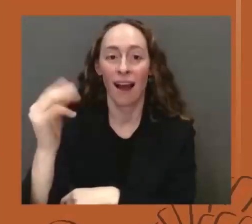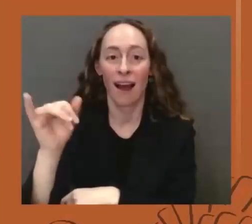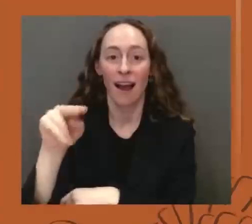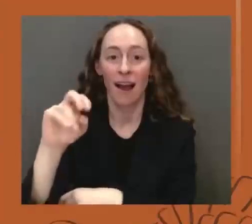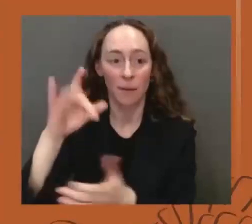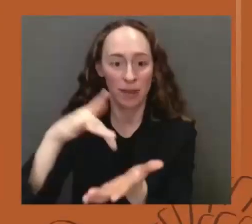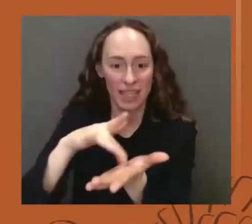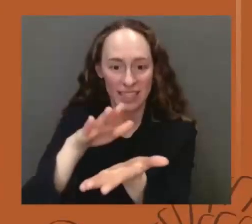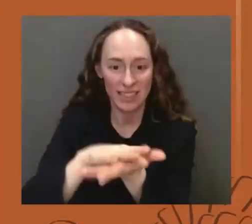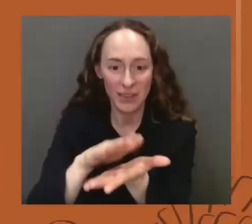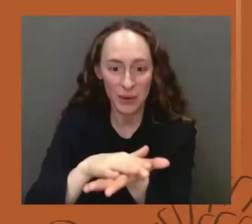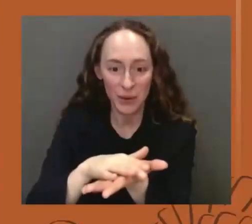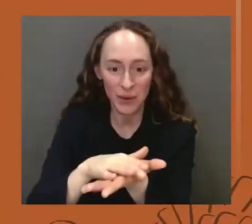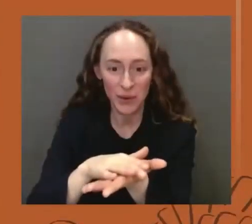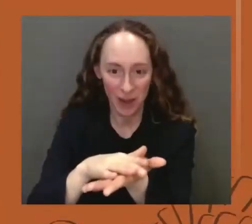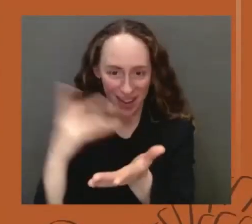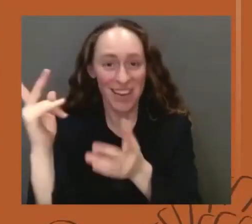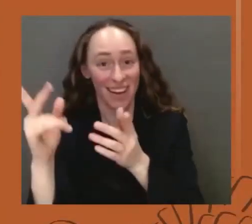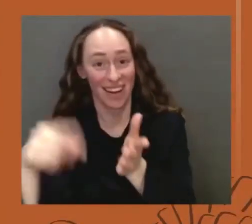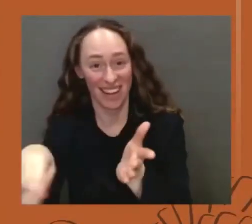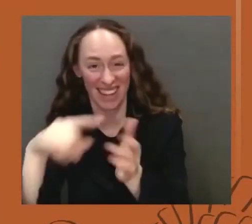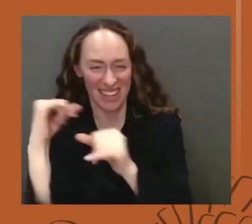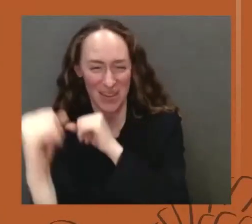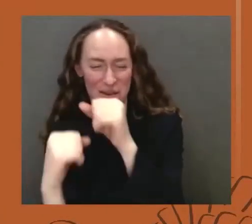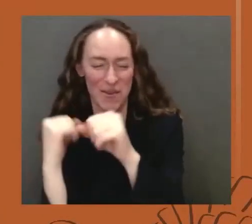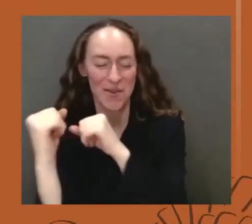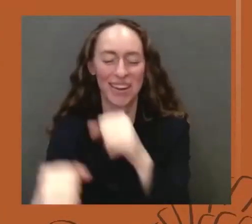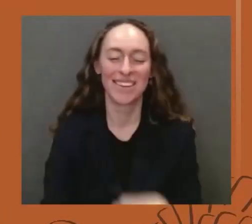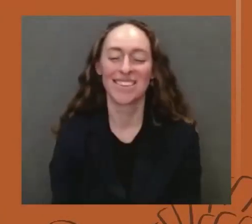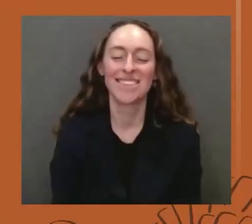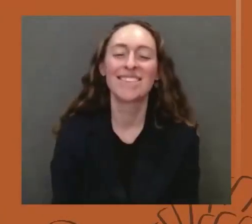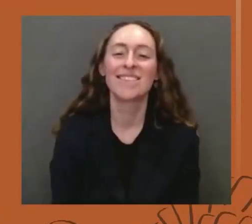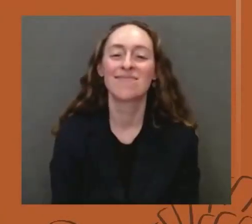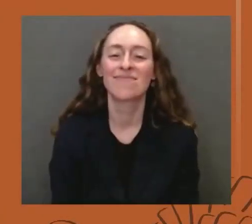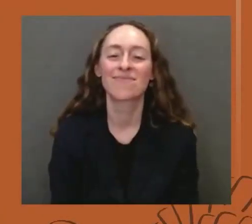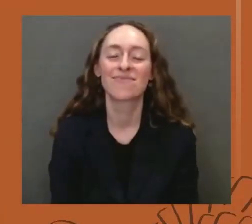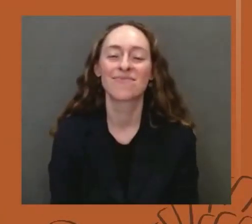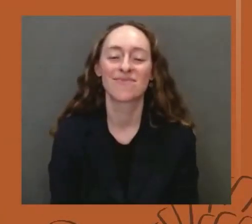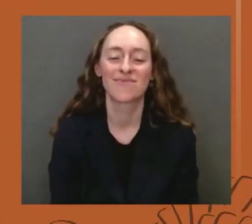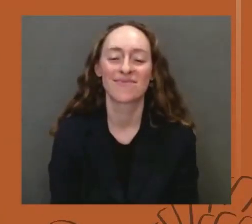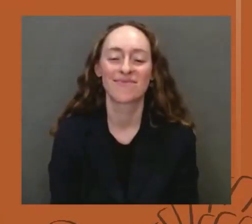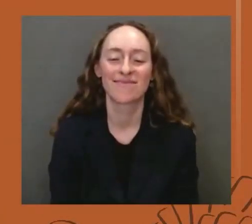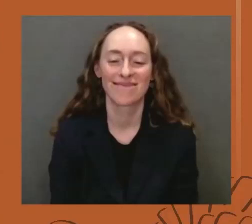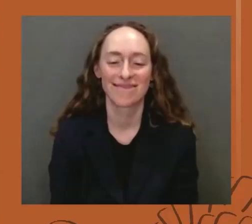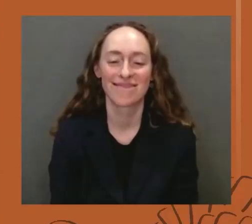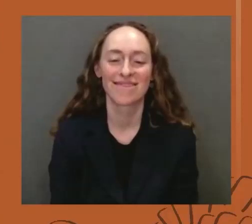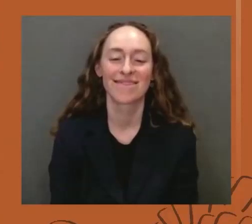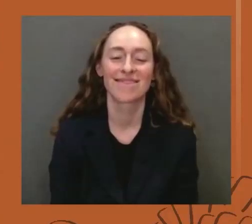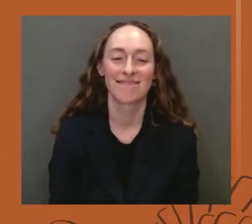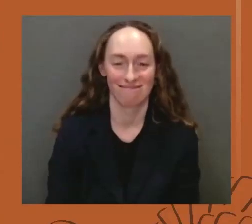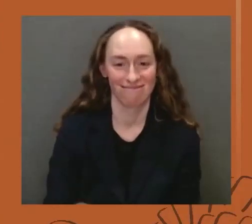Well, thank you very much. Jill and I met them during the back-to-school visit. I'm glad you remembered us. Thank you.